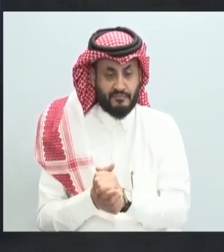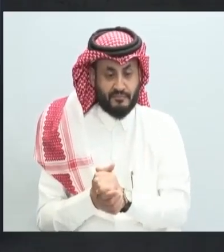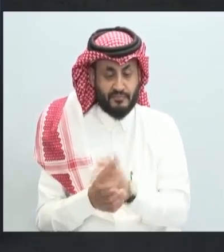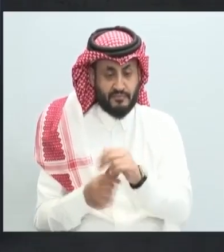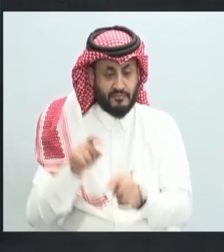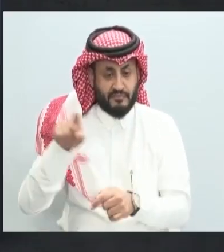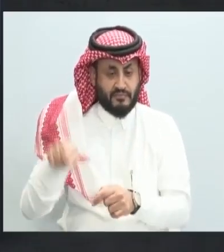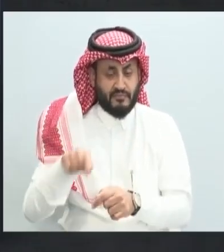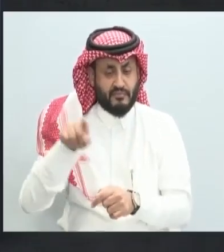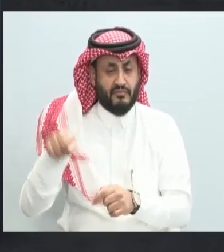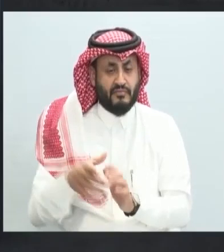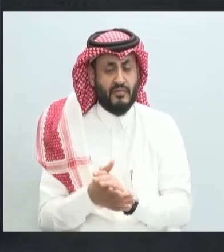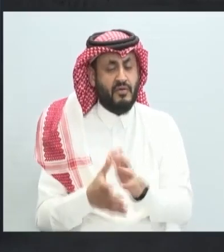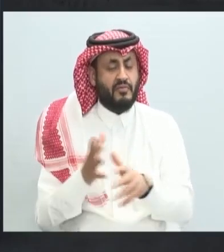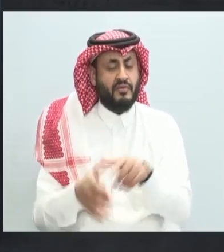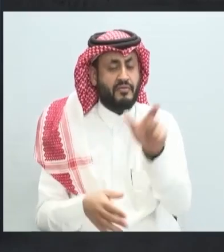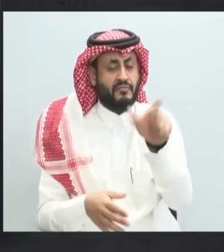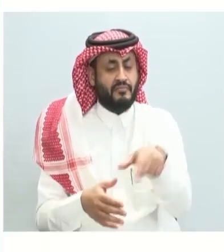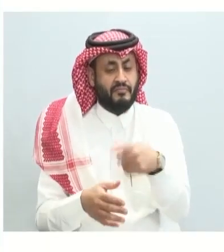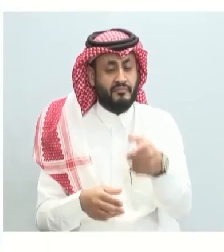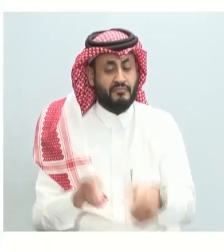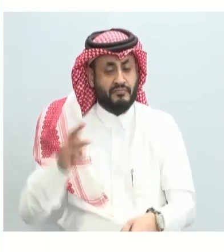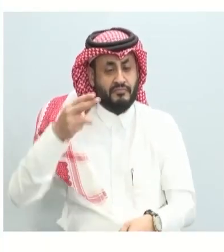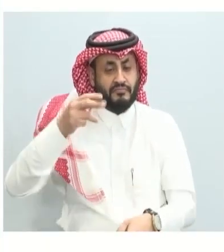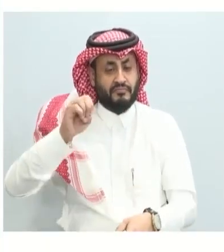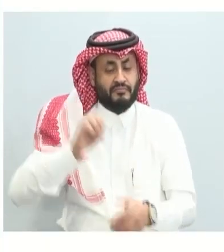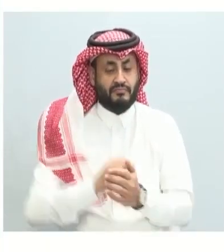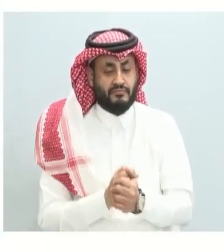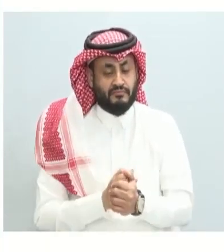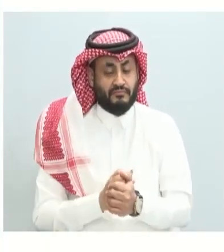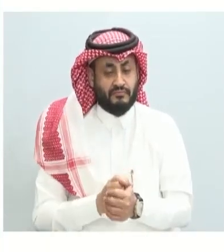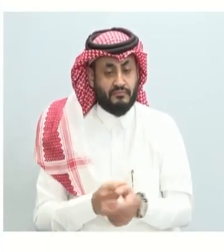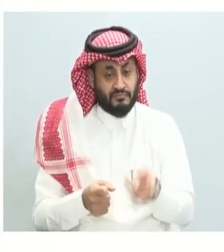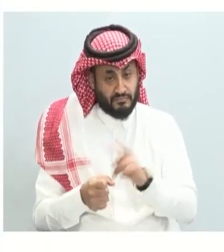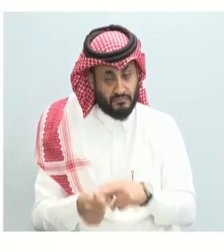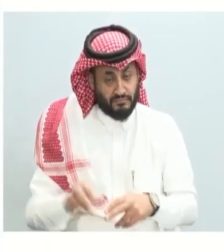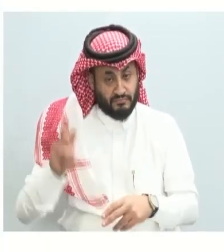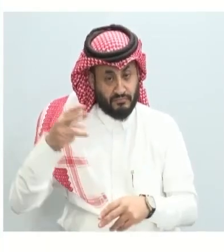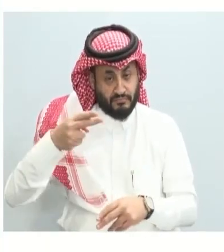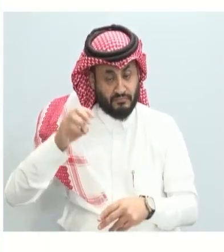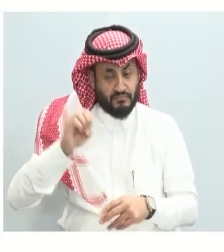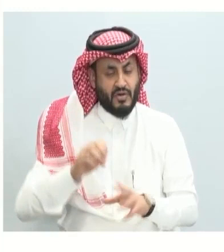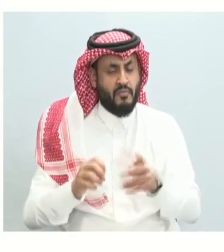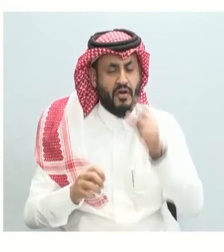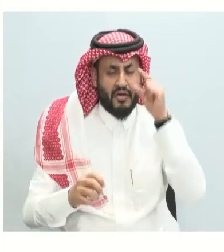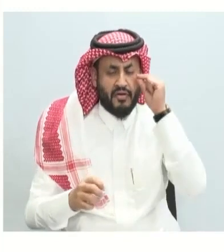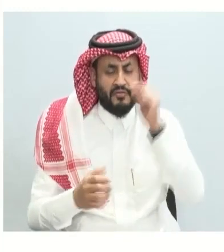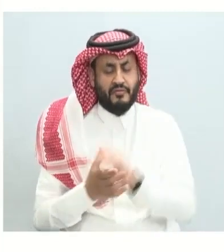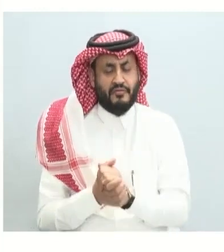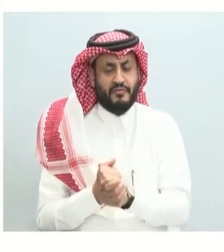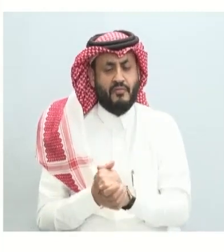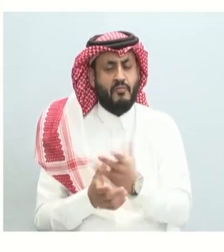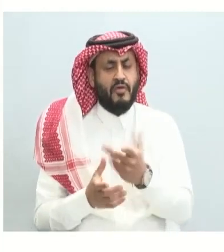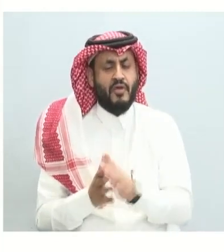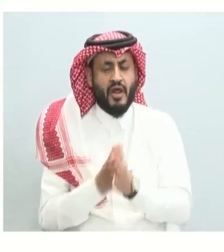ask about a person. In this case, who is sleepy? Who feel the need